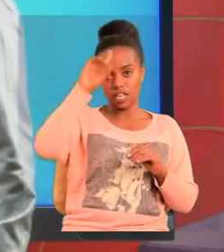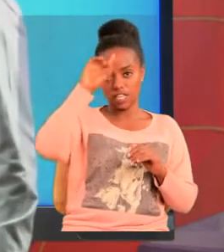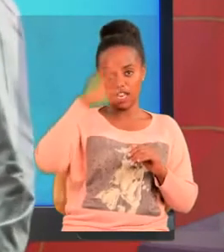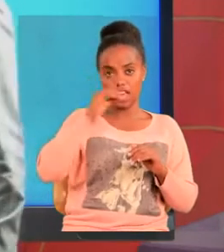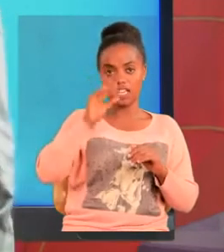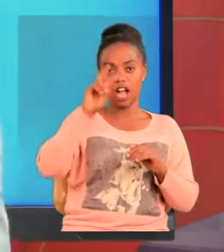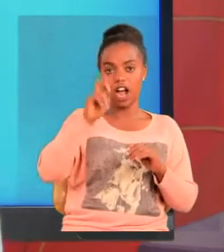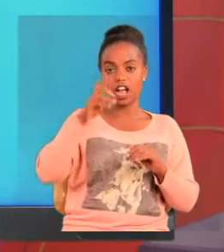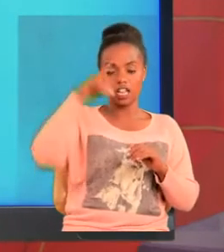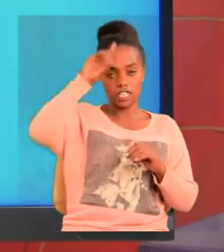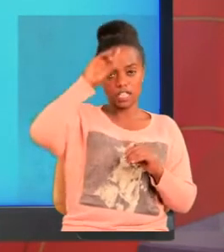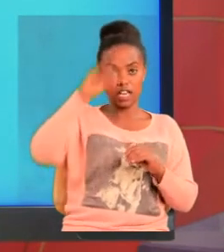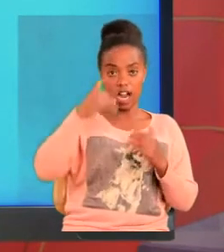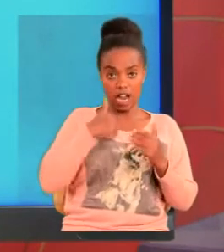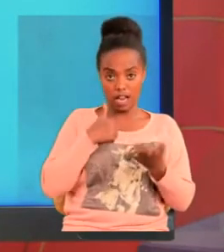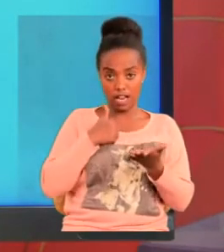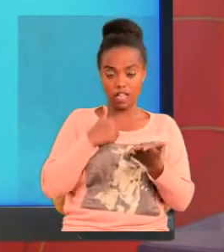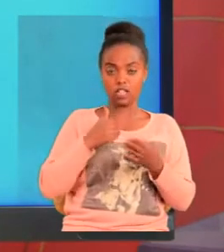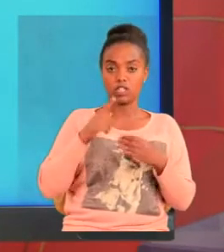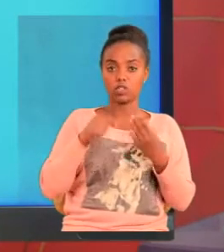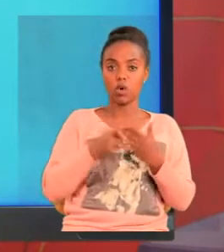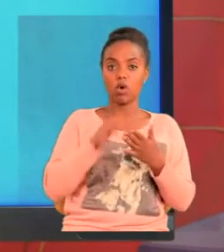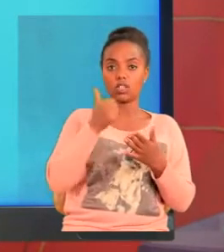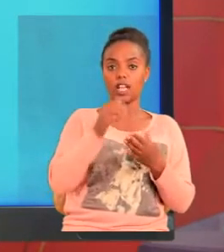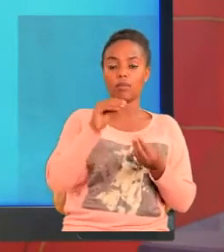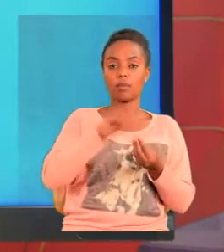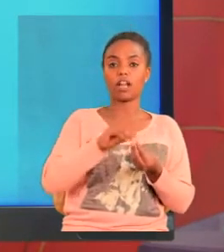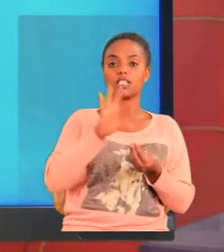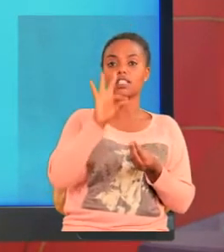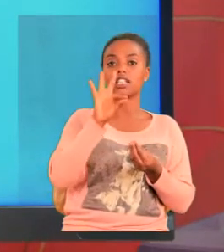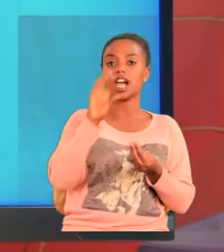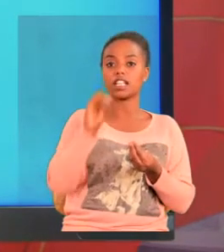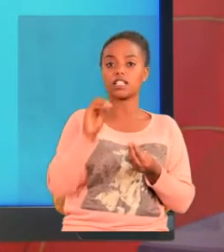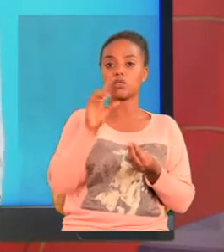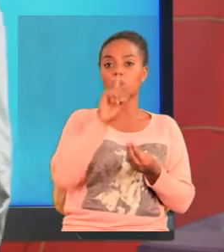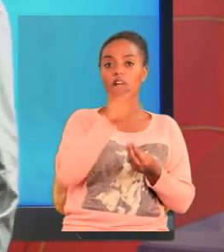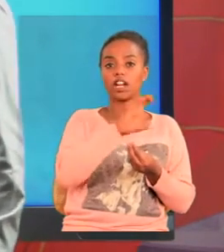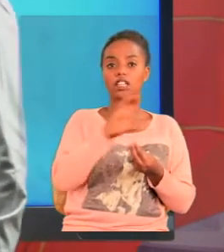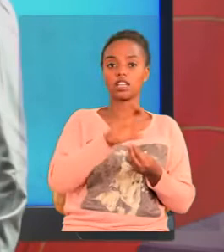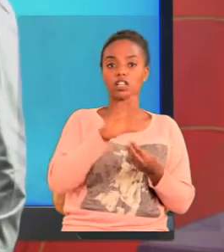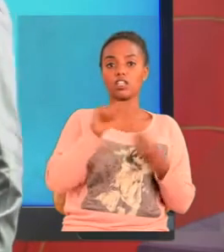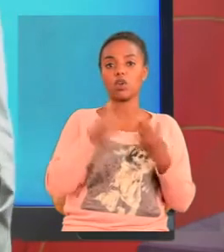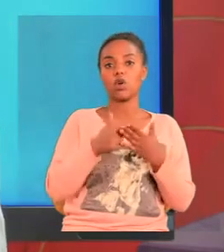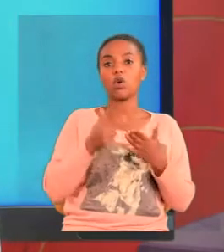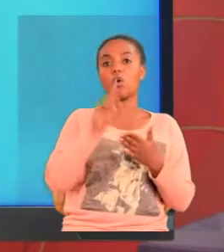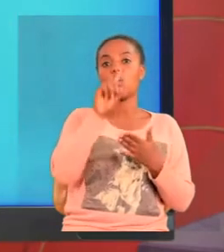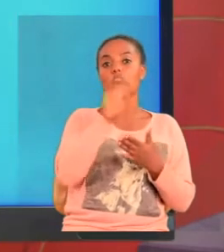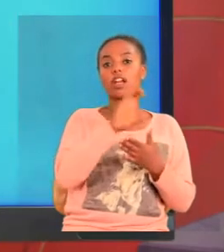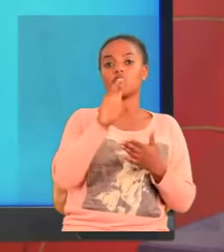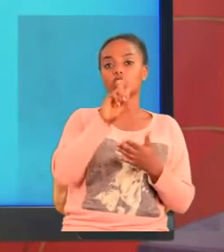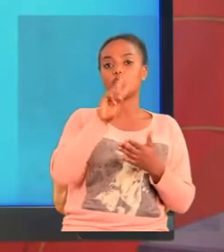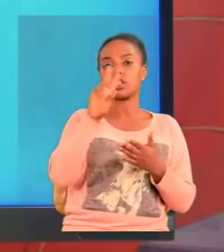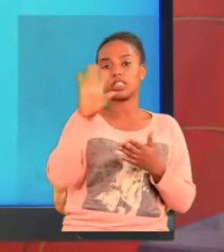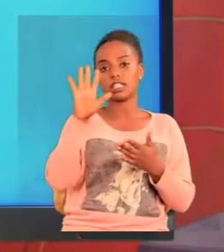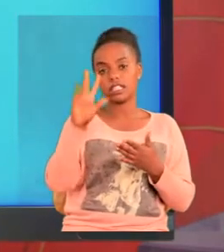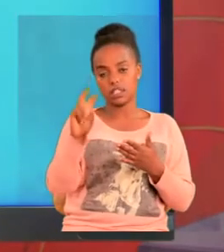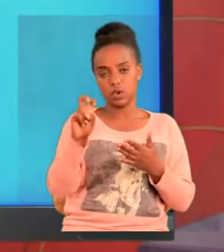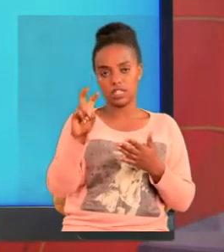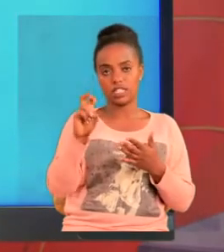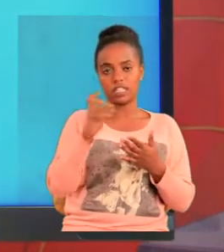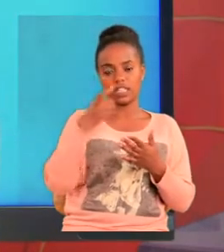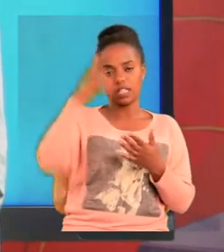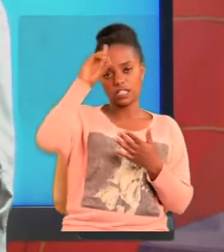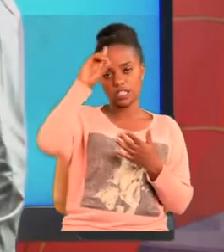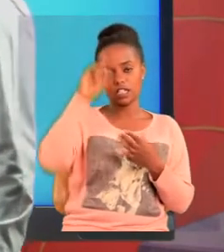here. Therefore 10 plus 90 is 100, plus 20 is 120 degree. Therefore here the included angle here is